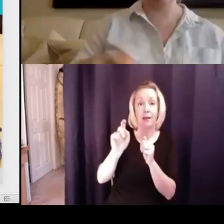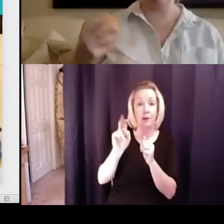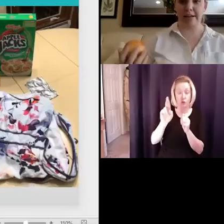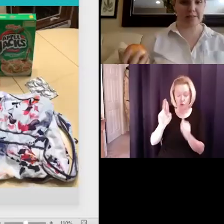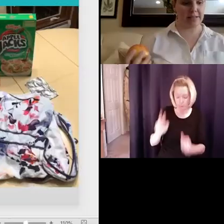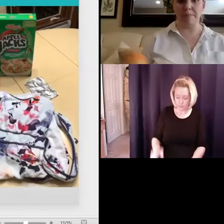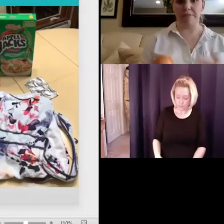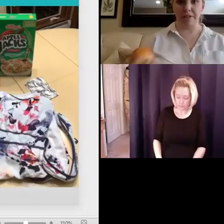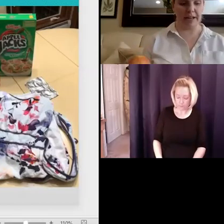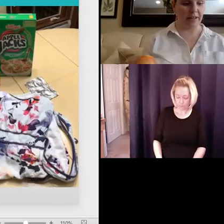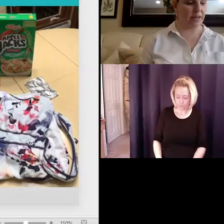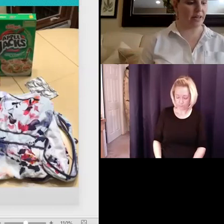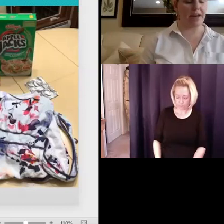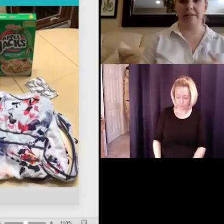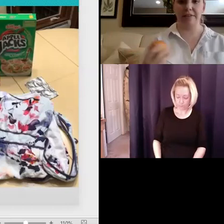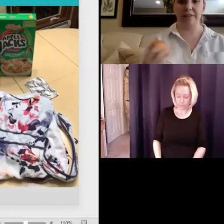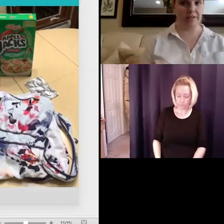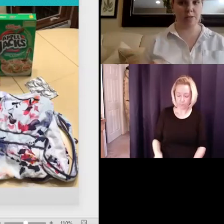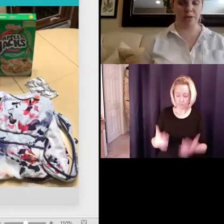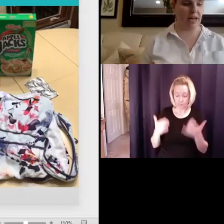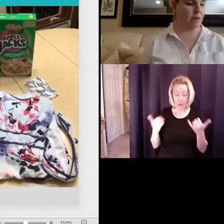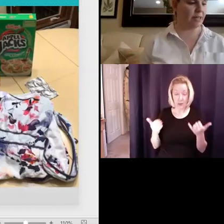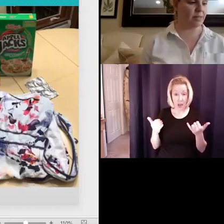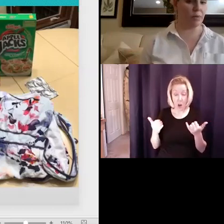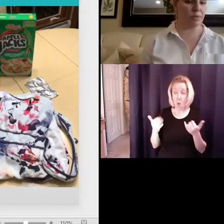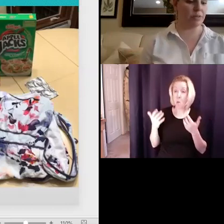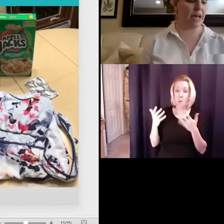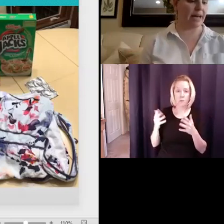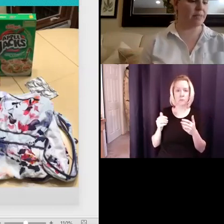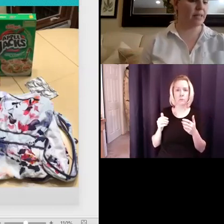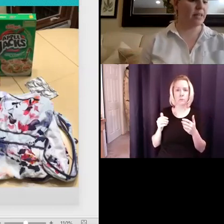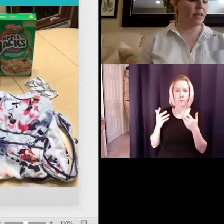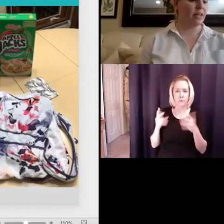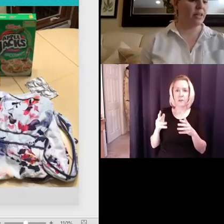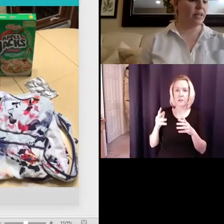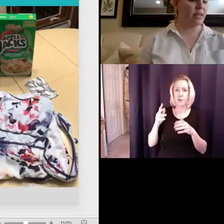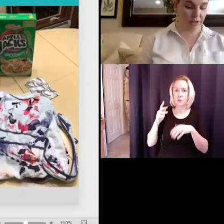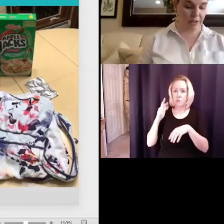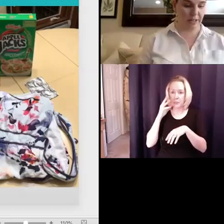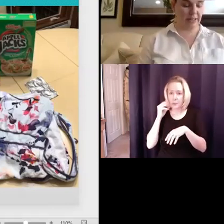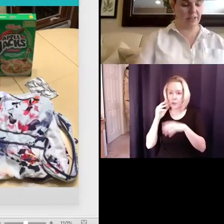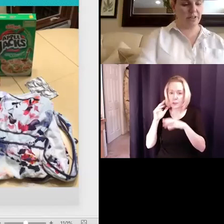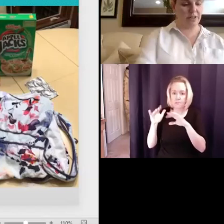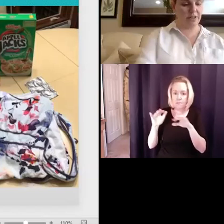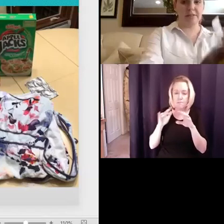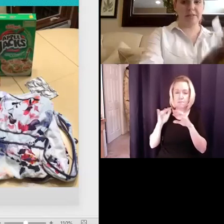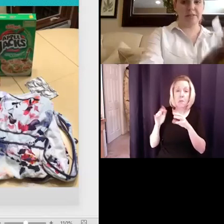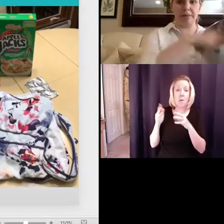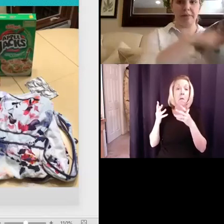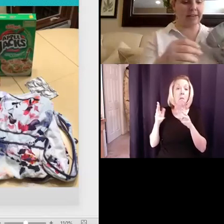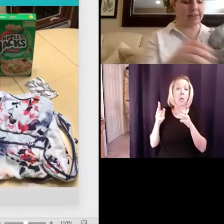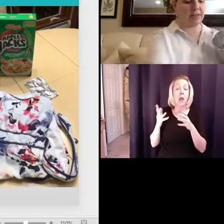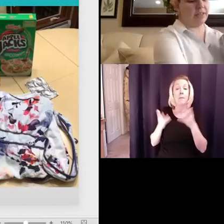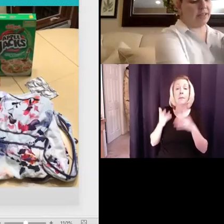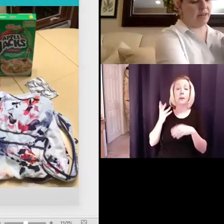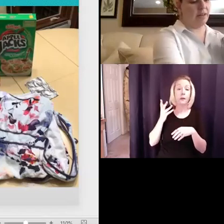After, like a next step, if they're getting good at that and they've kind of explored the objects multiple times, you could, in your bucket, so I have my